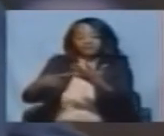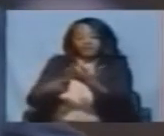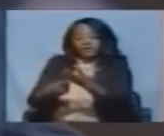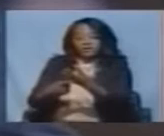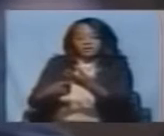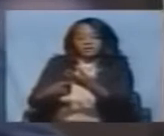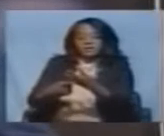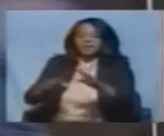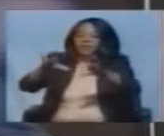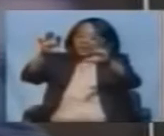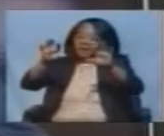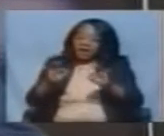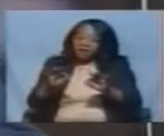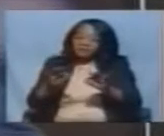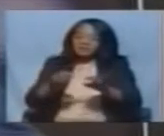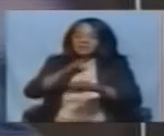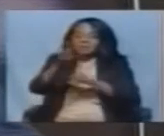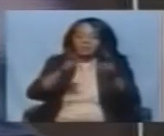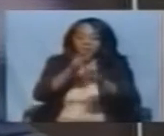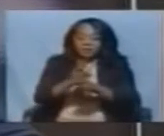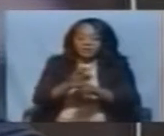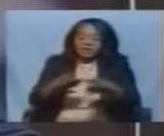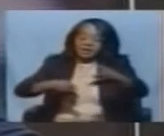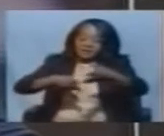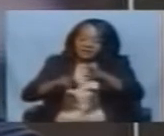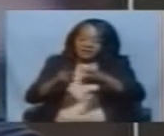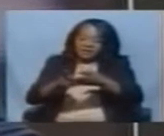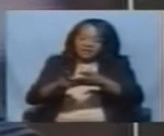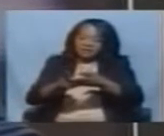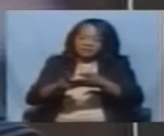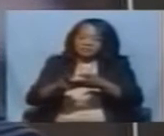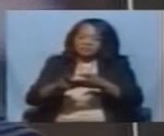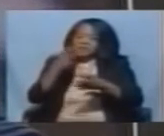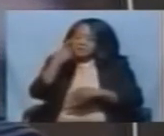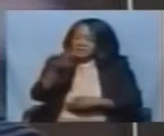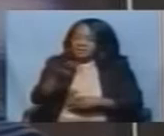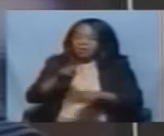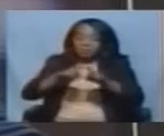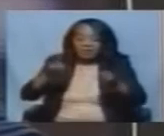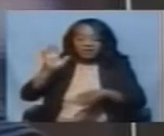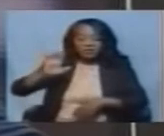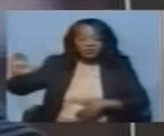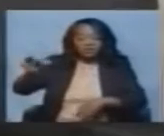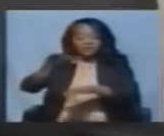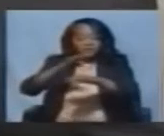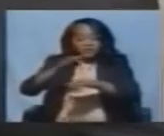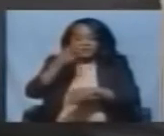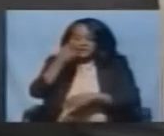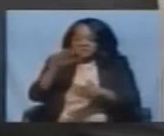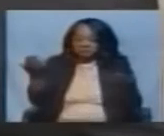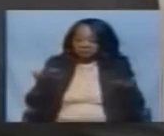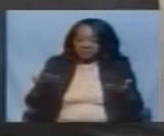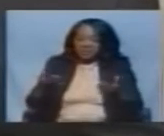in the accounts world. Mm-hmm. In engineering, licenses are revoked. Mm-hmm. We don't see that in your field. We've done that